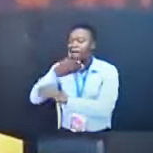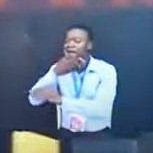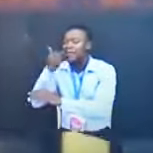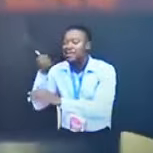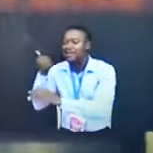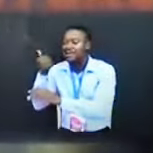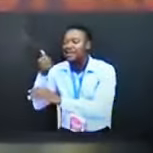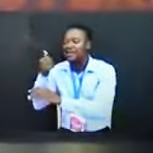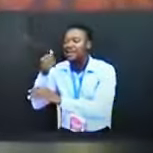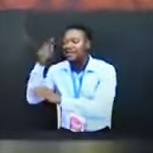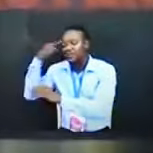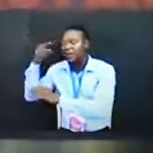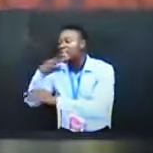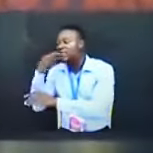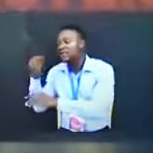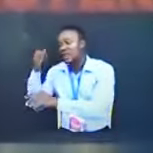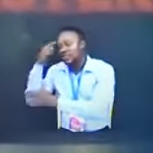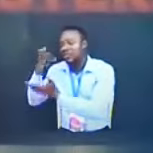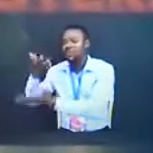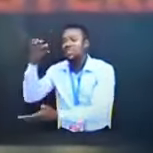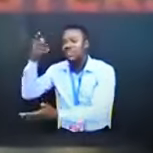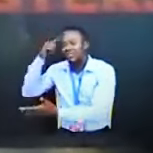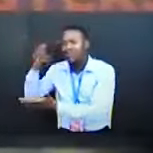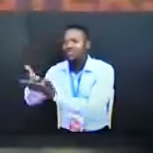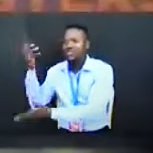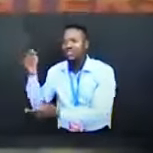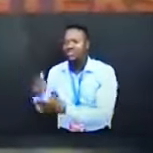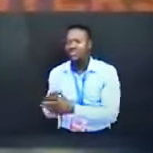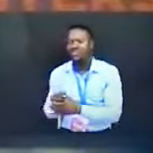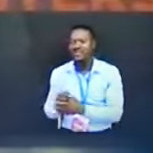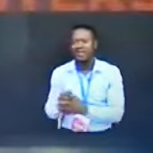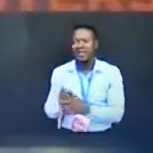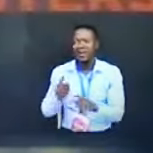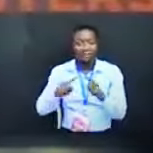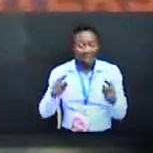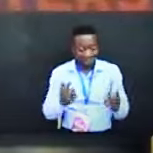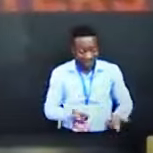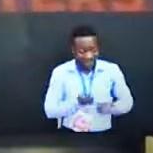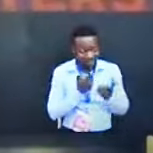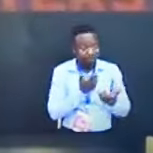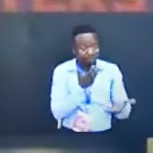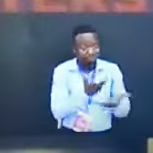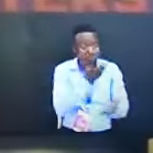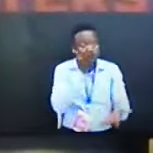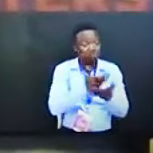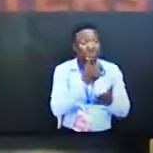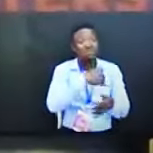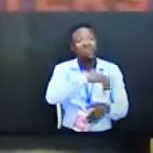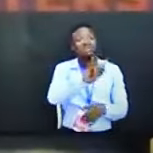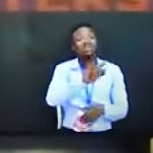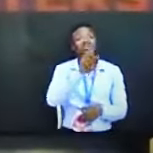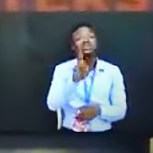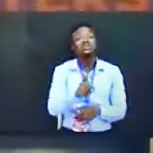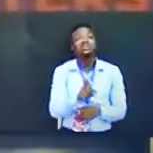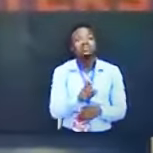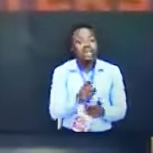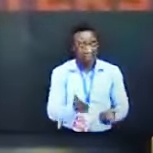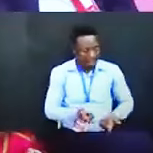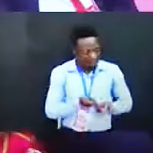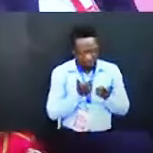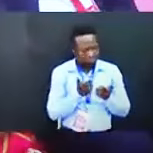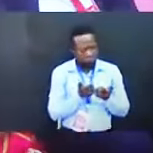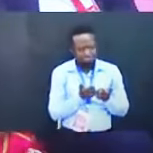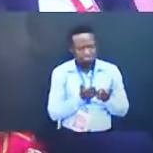for richer, yeah. But life is not richer, for richer. Practically, life is not like that.